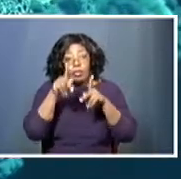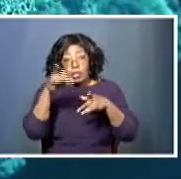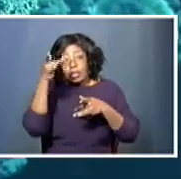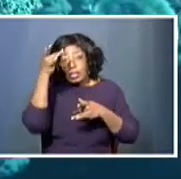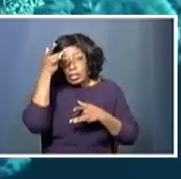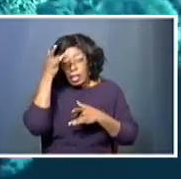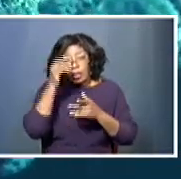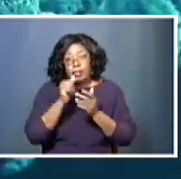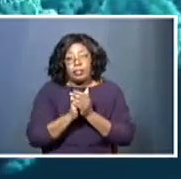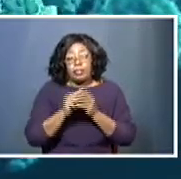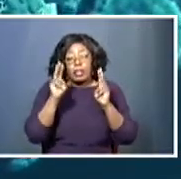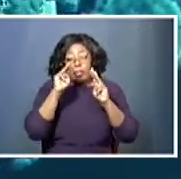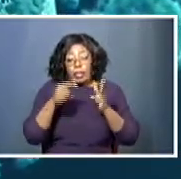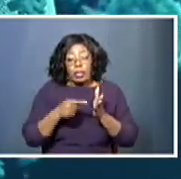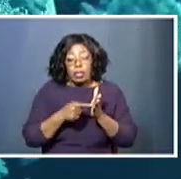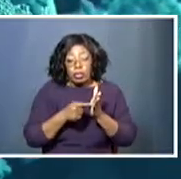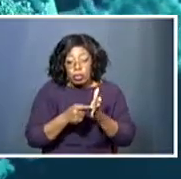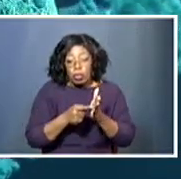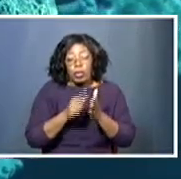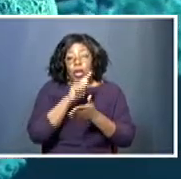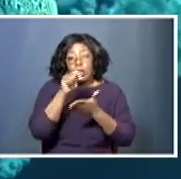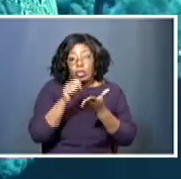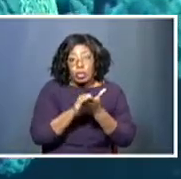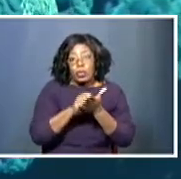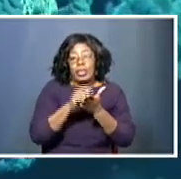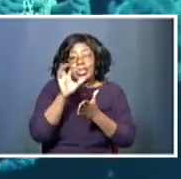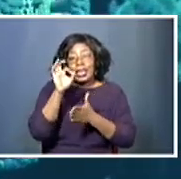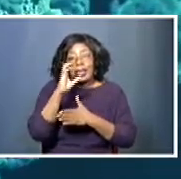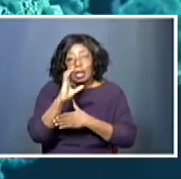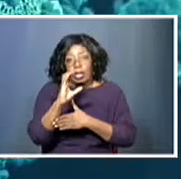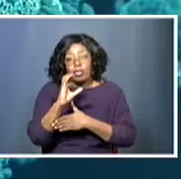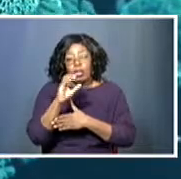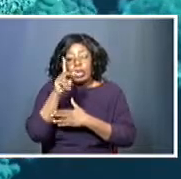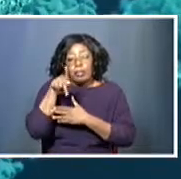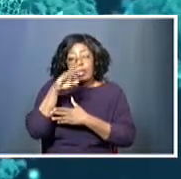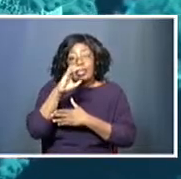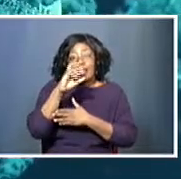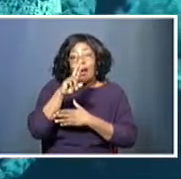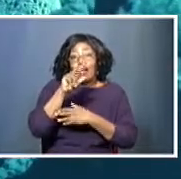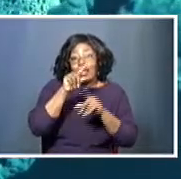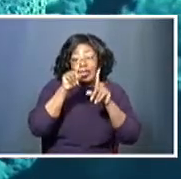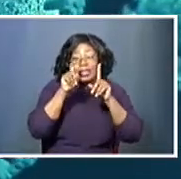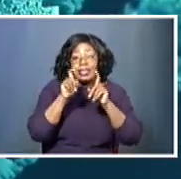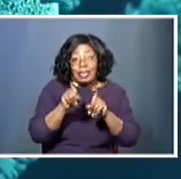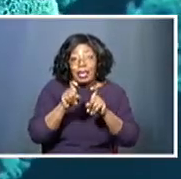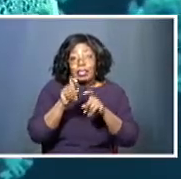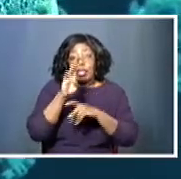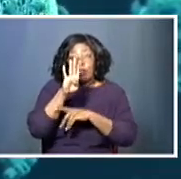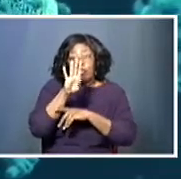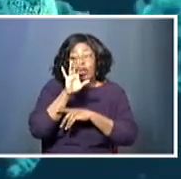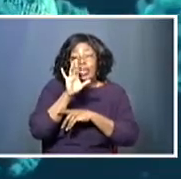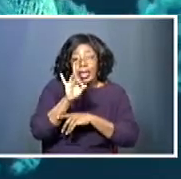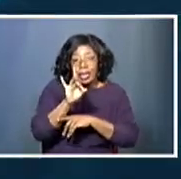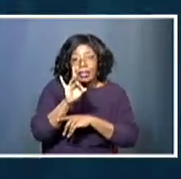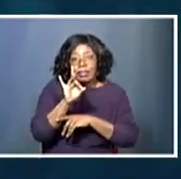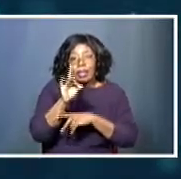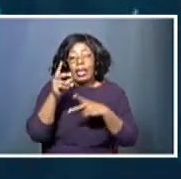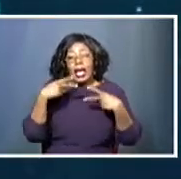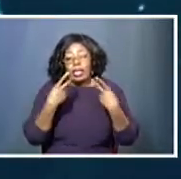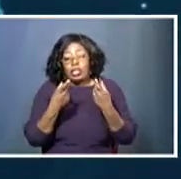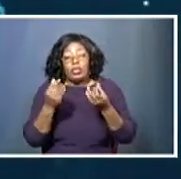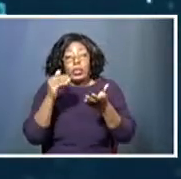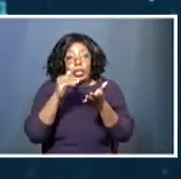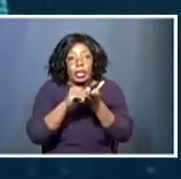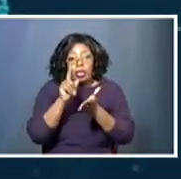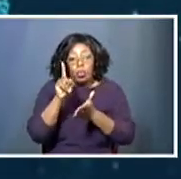cases. Monday also accounted for a total of 912 RT-PCR tests, 48 of which were repeats.